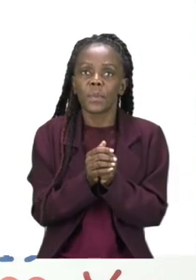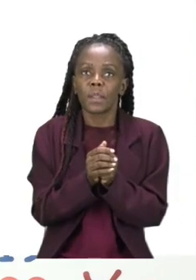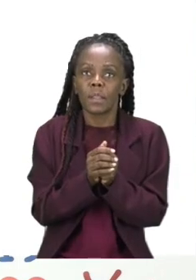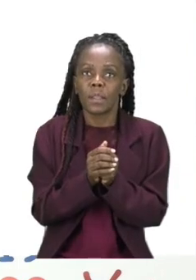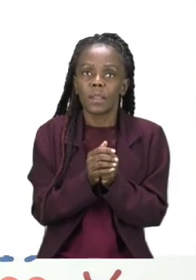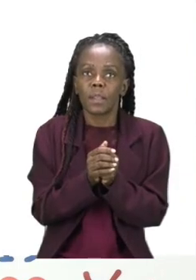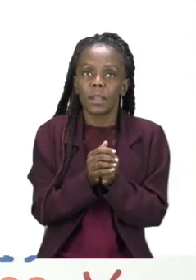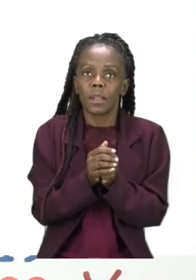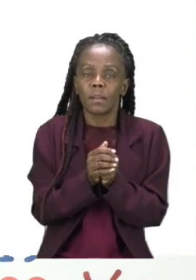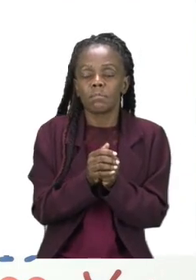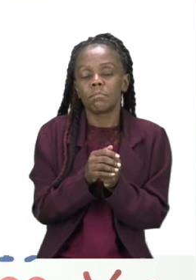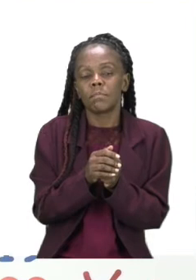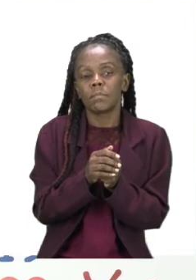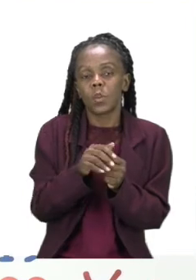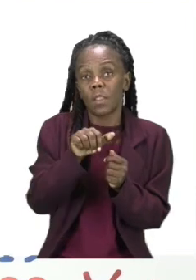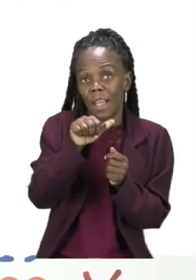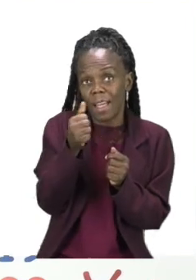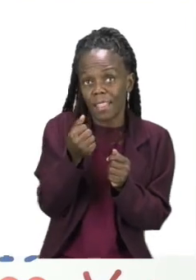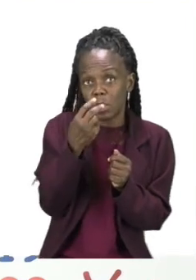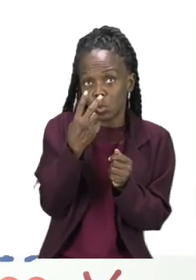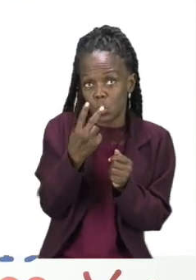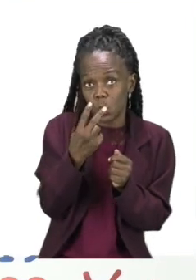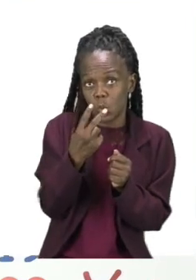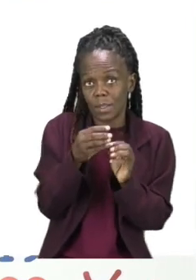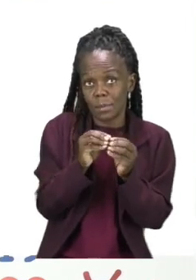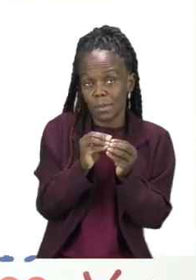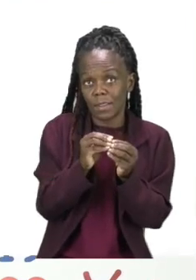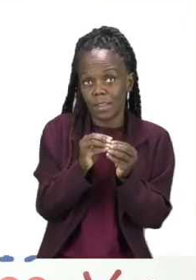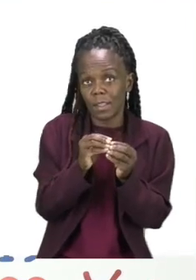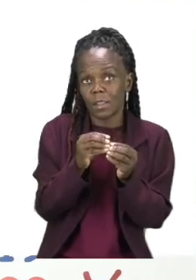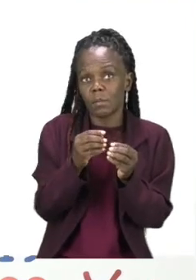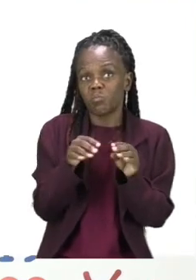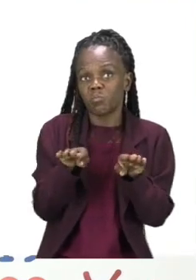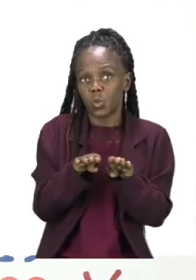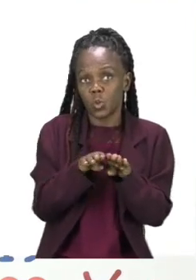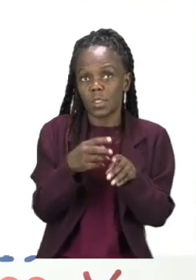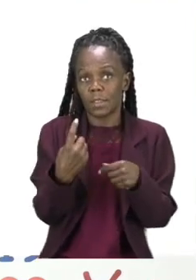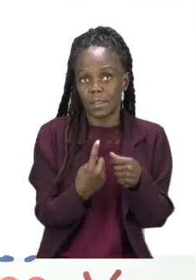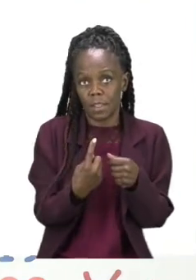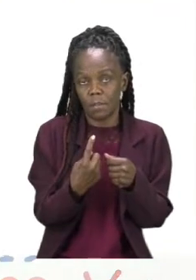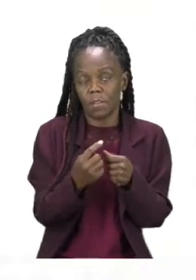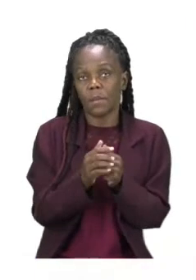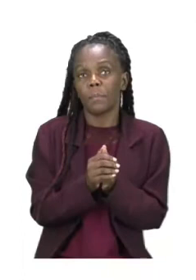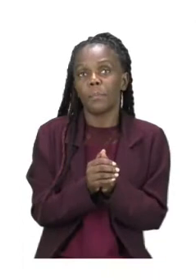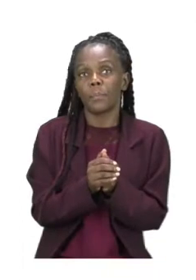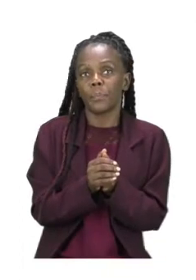other two by yourselves. Let's go to the last part of the exercise on page